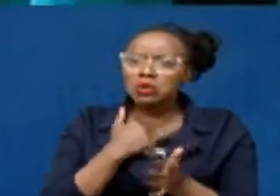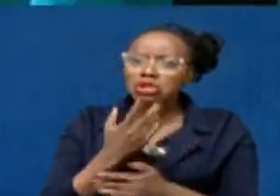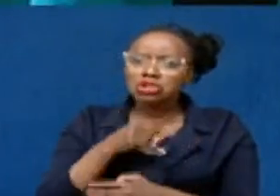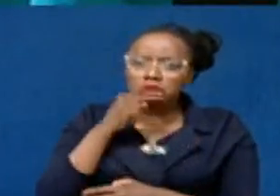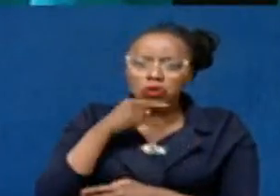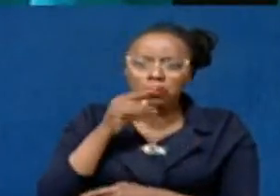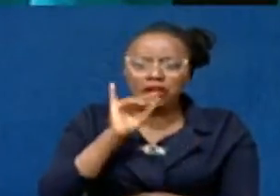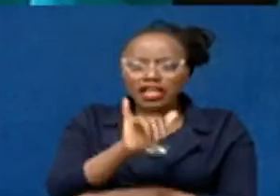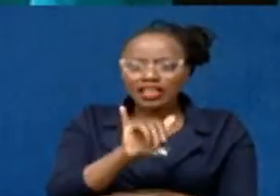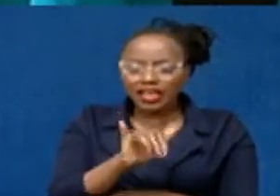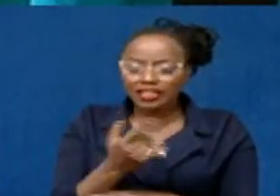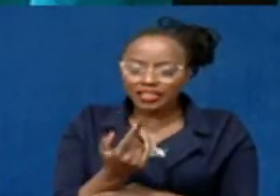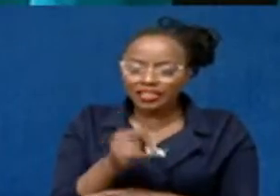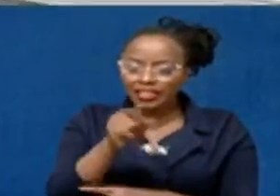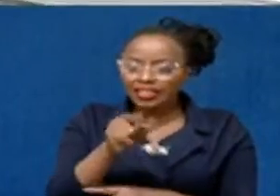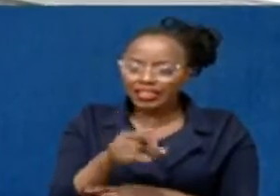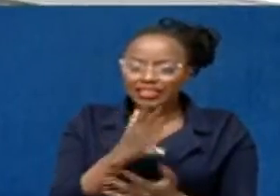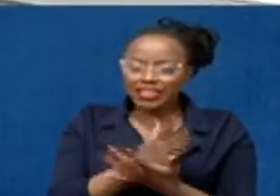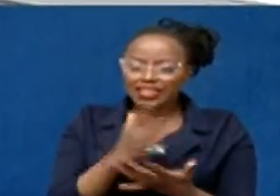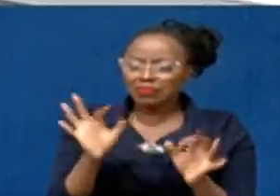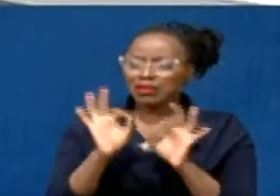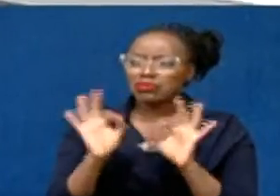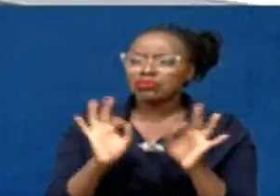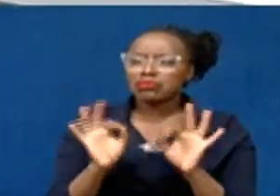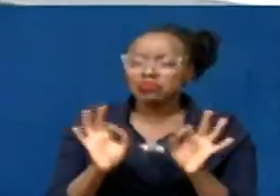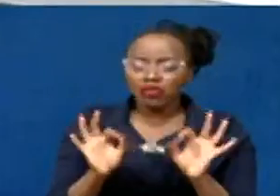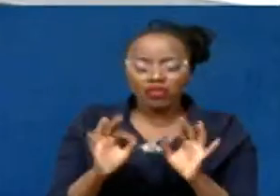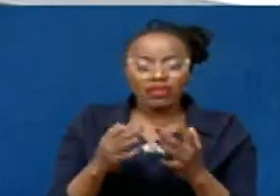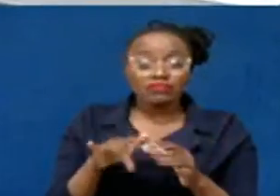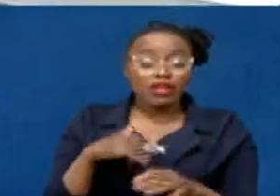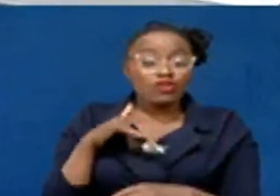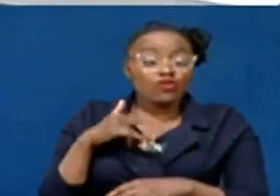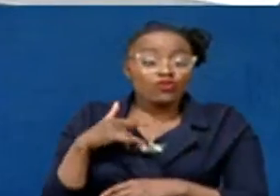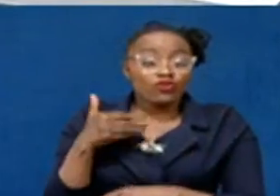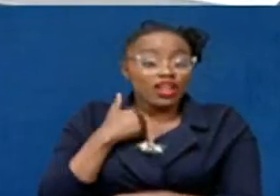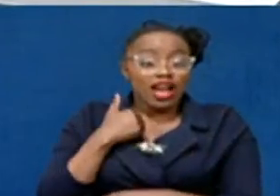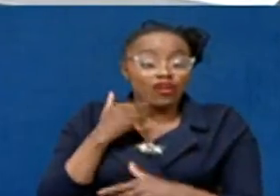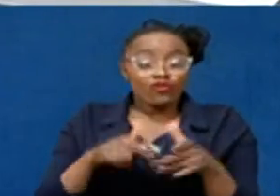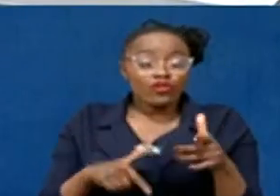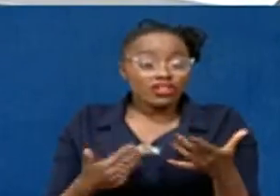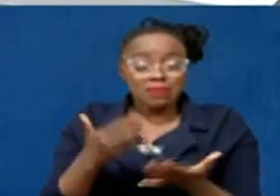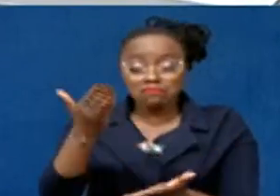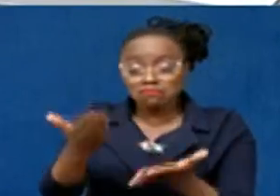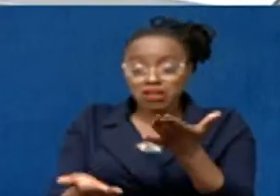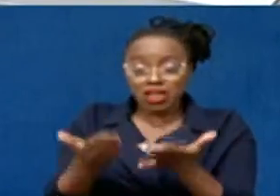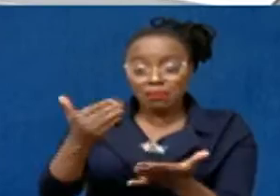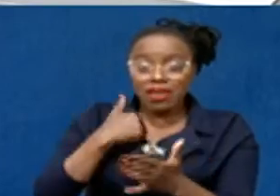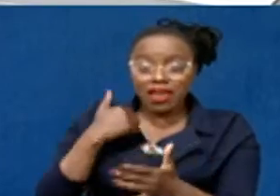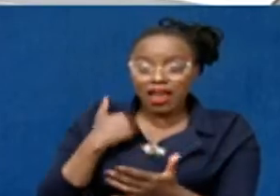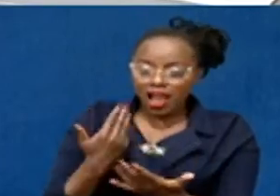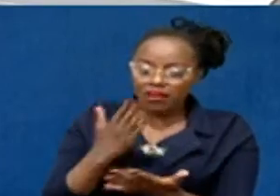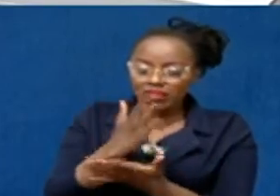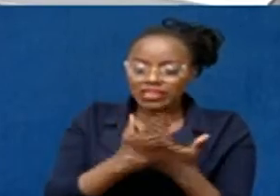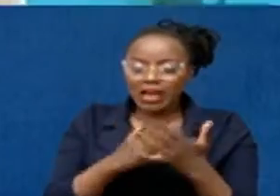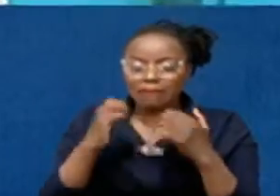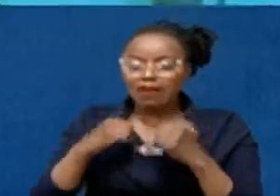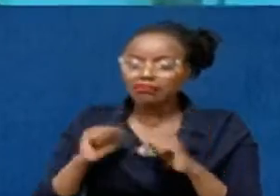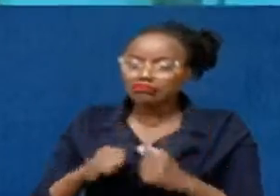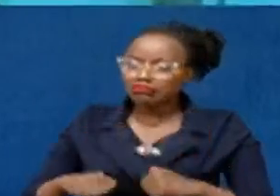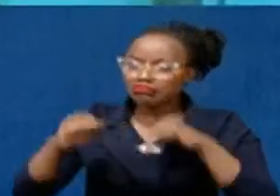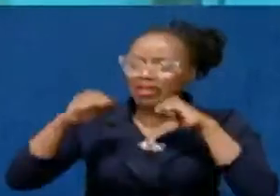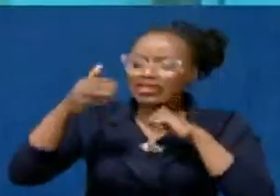This is dizzying, and one can't help but get the feeling that perhaps there's a grand master